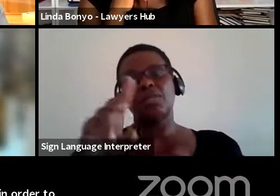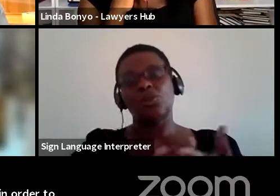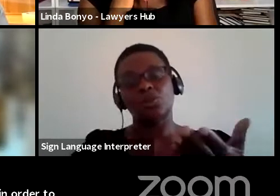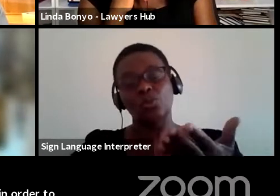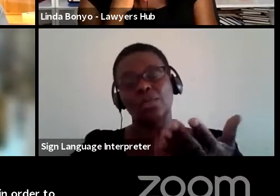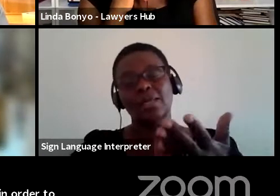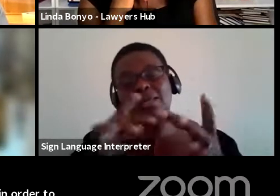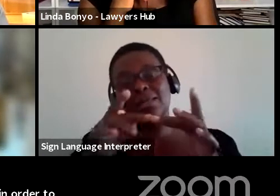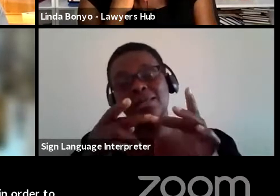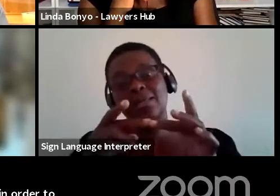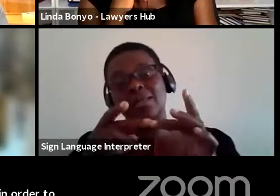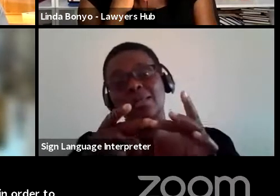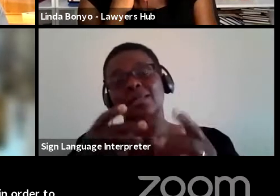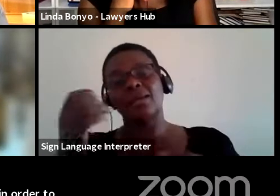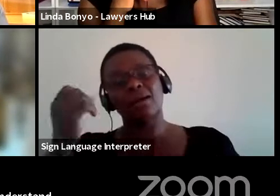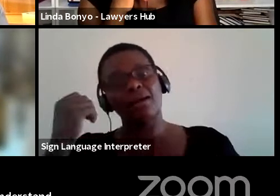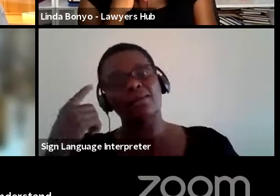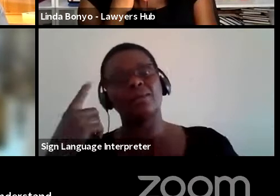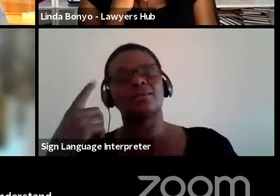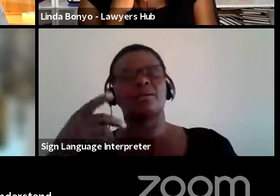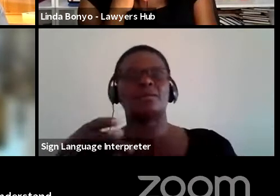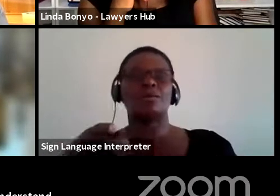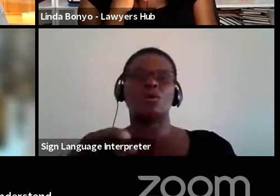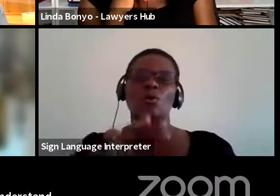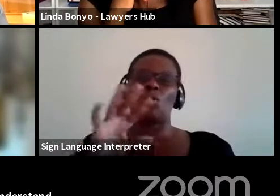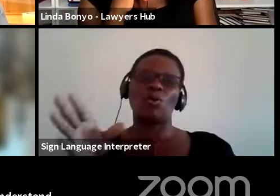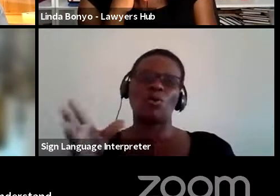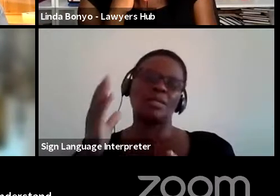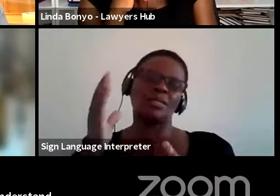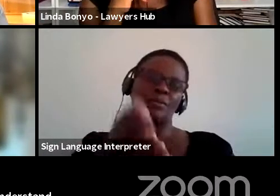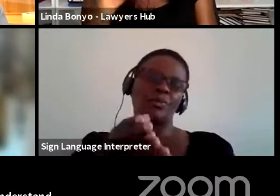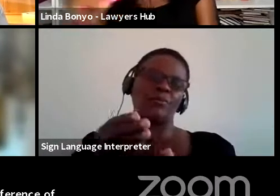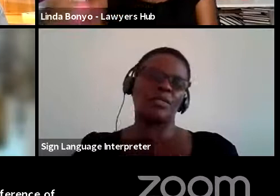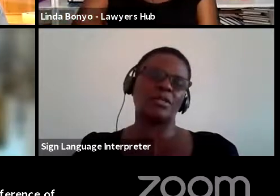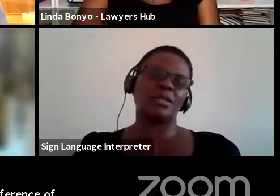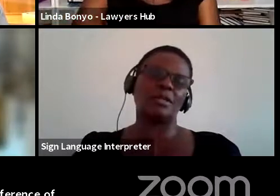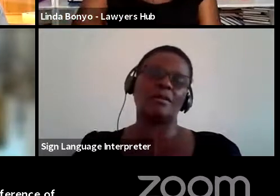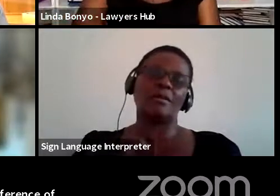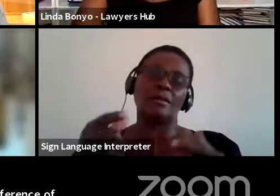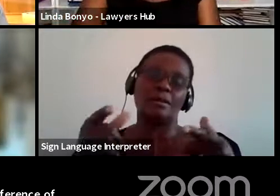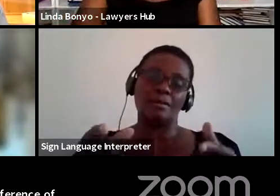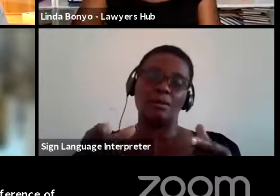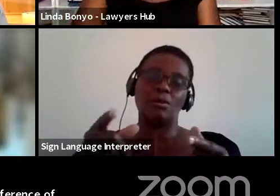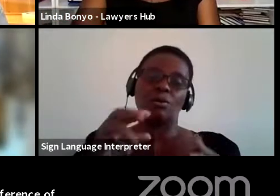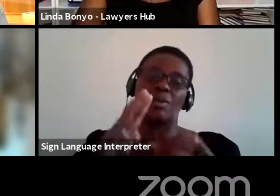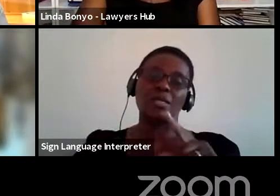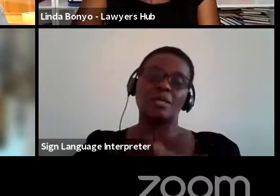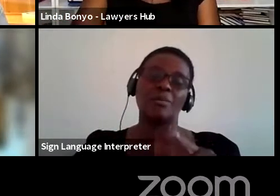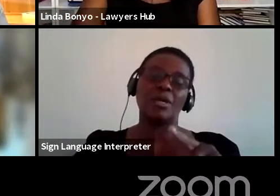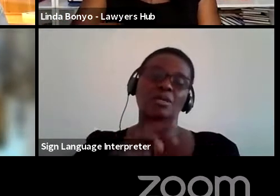community standards and the terms of reference of different platforms. To this end, participants recommended that policies and processes must be